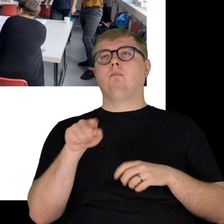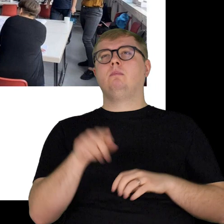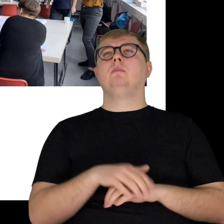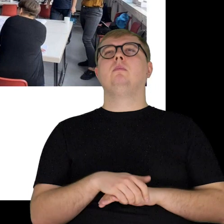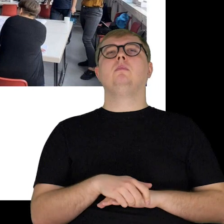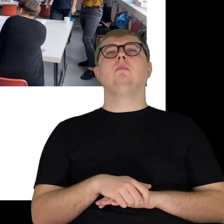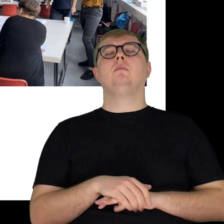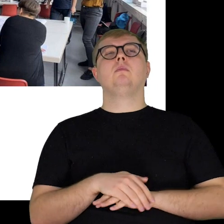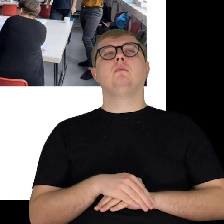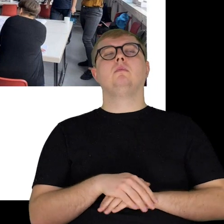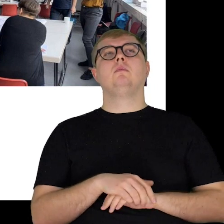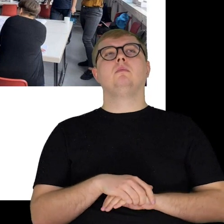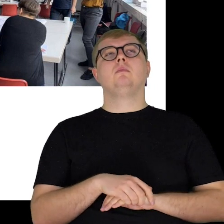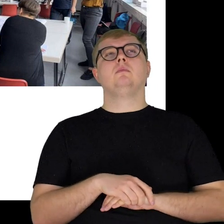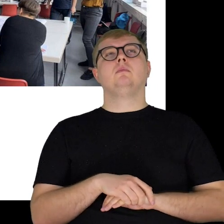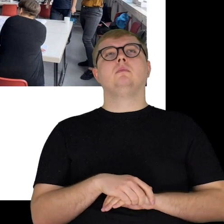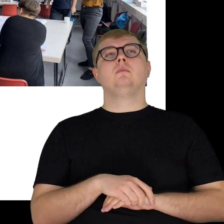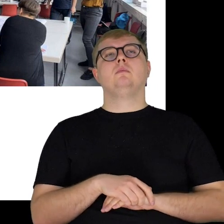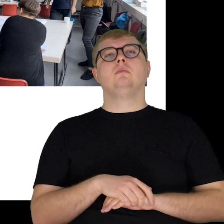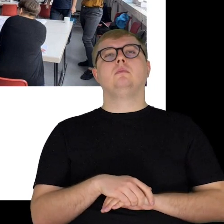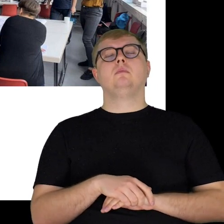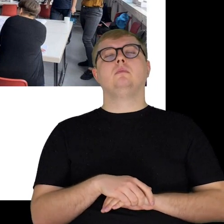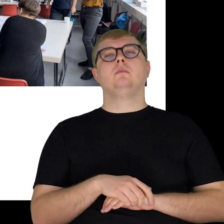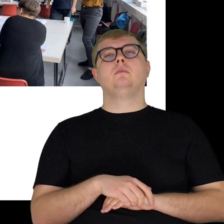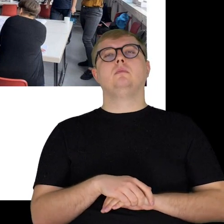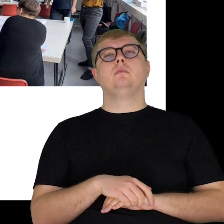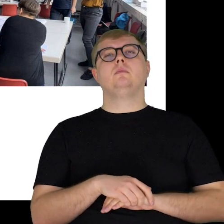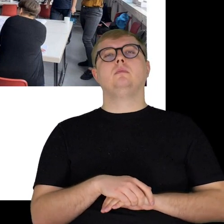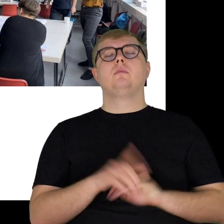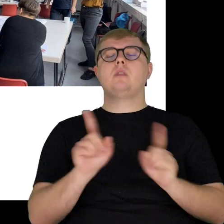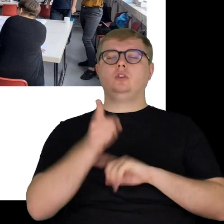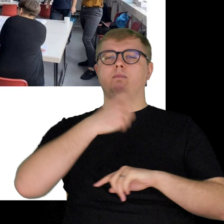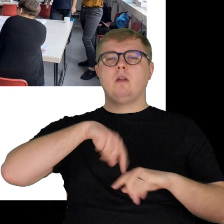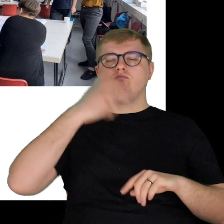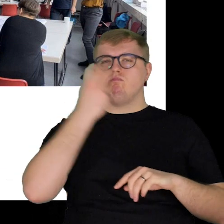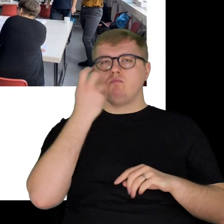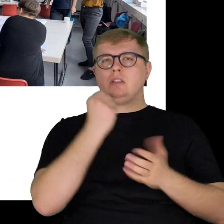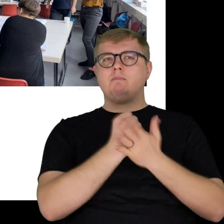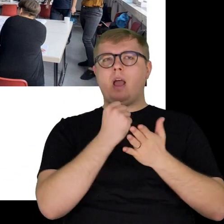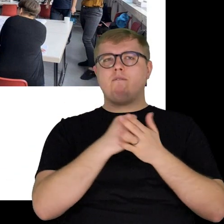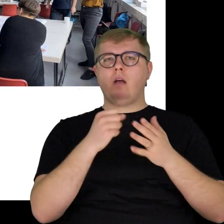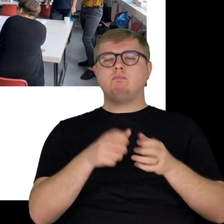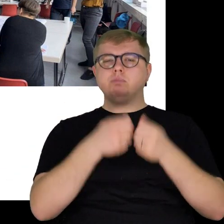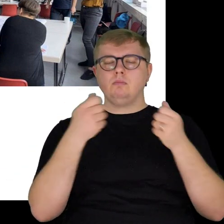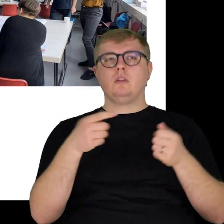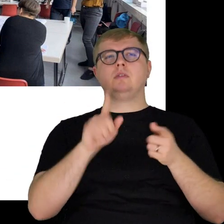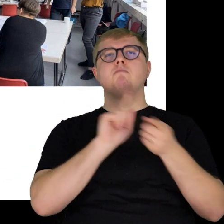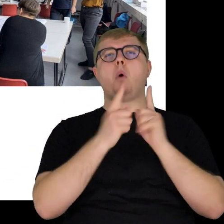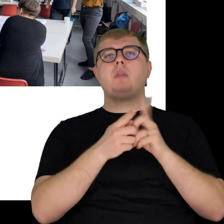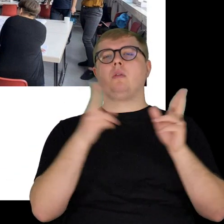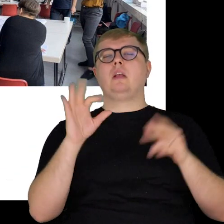what we found very interesting in these encounters with Simone is that